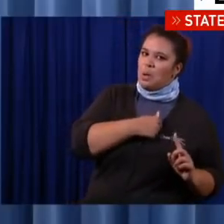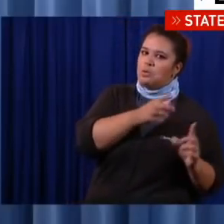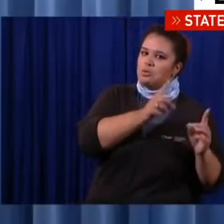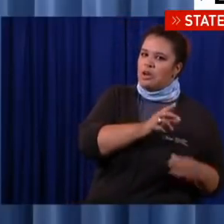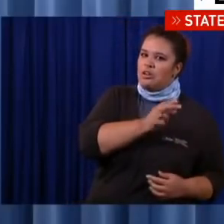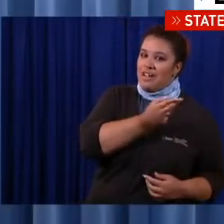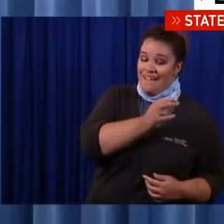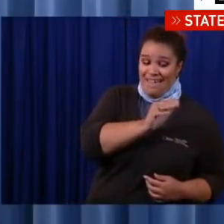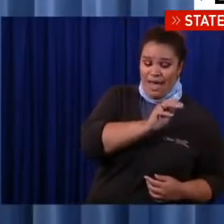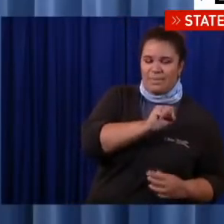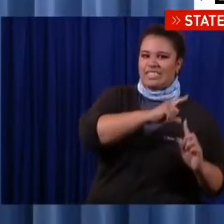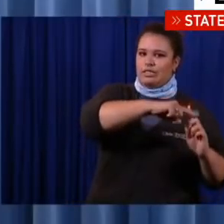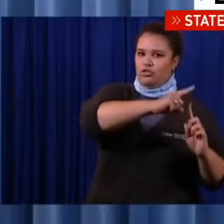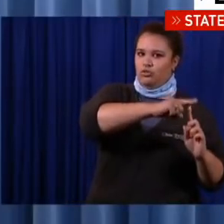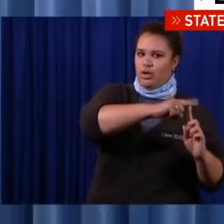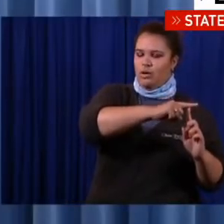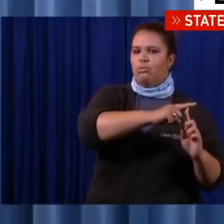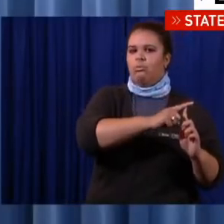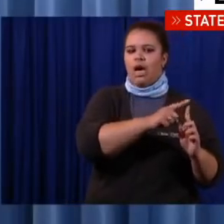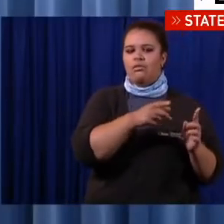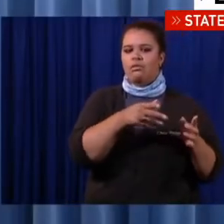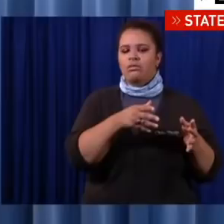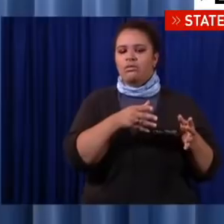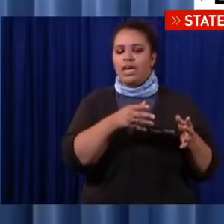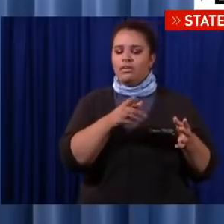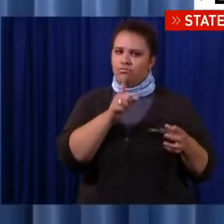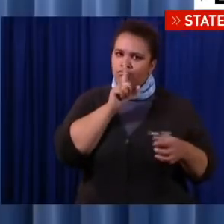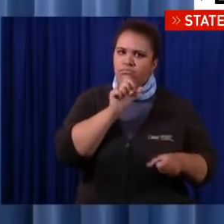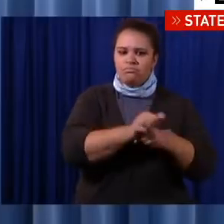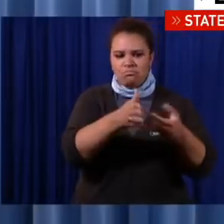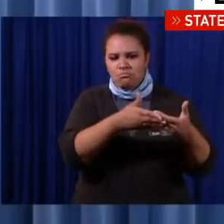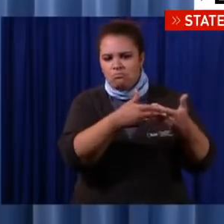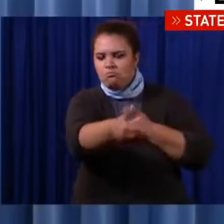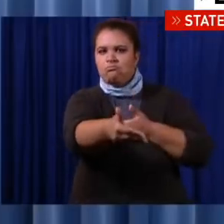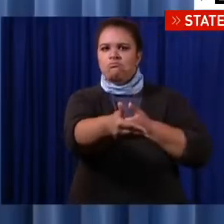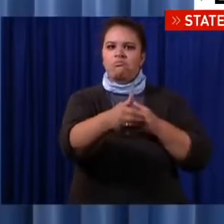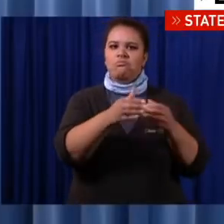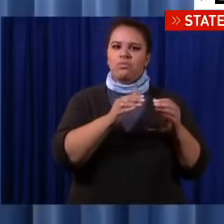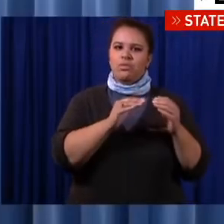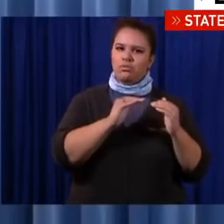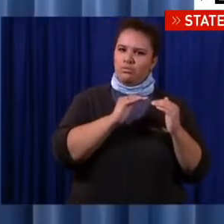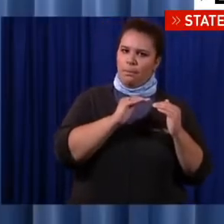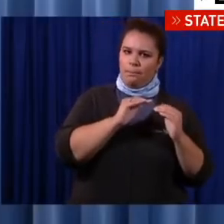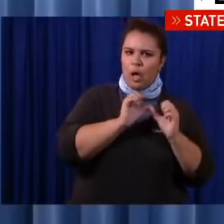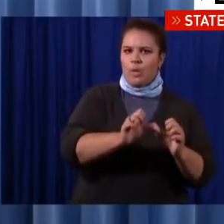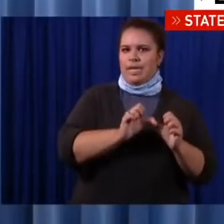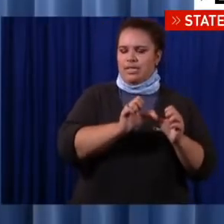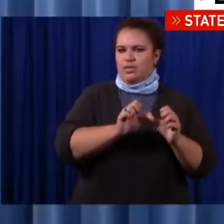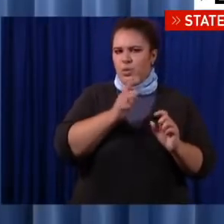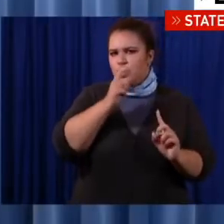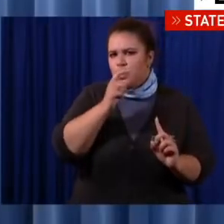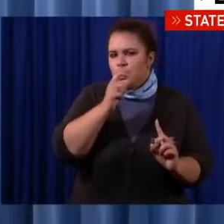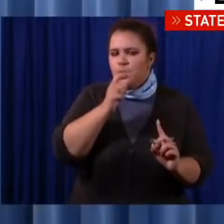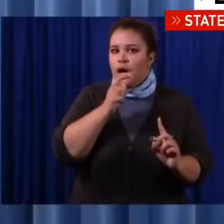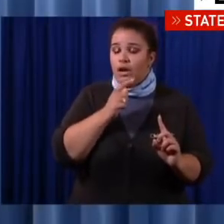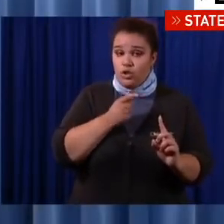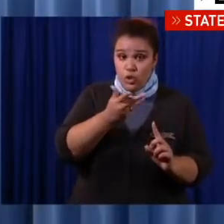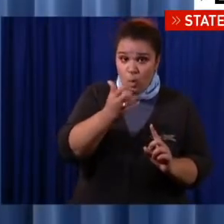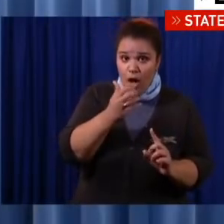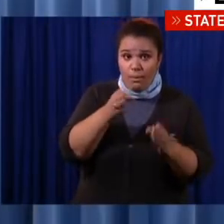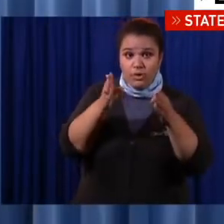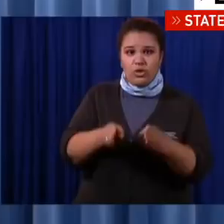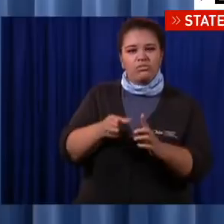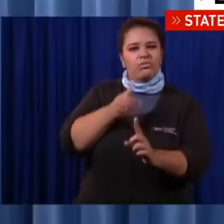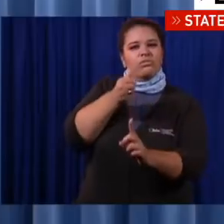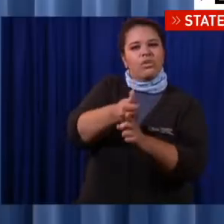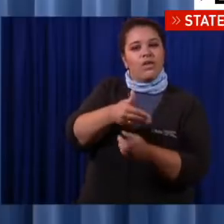now. And what is your timeline for that? And are you seeking somebody who has similar public health experience and is a doctor like Dr. Acton